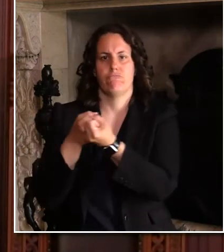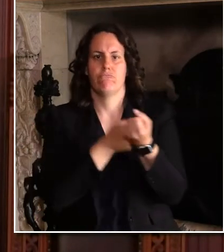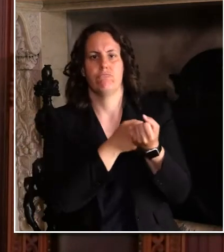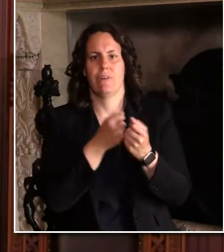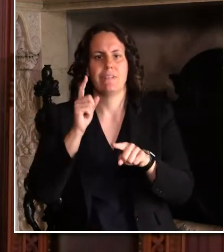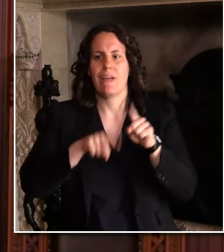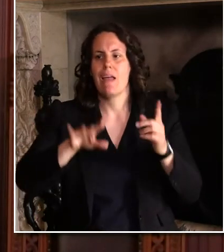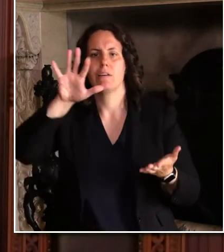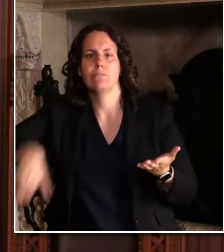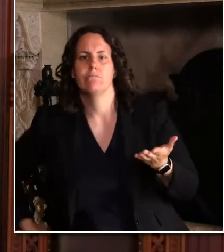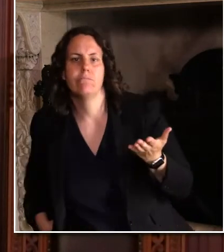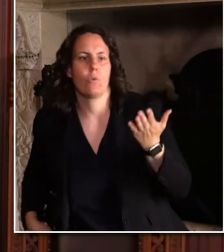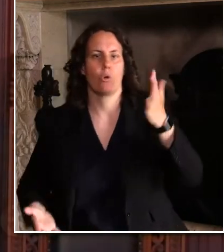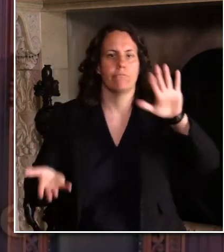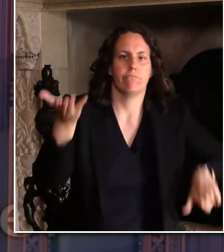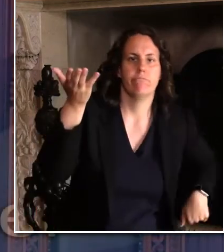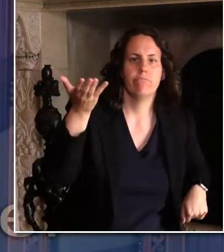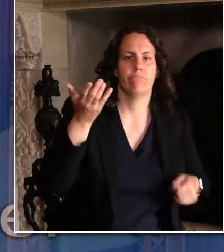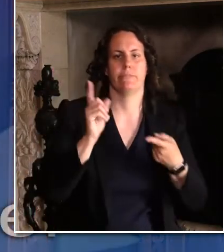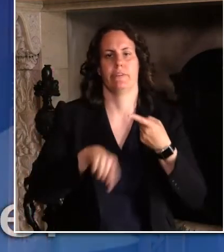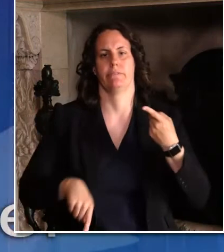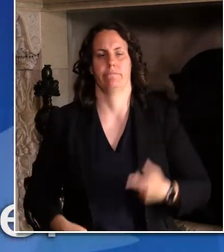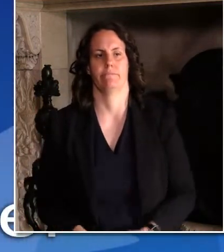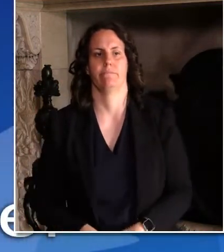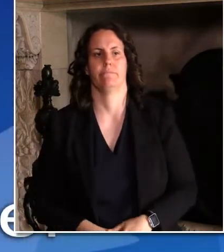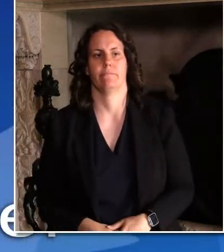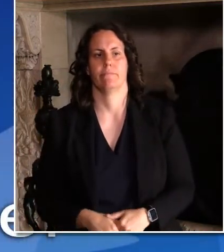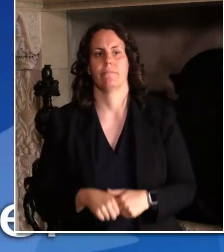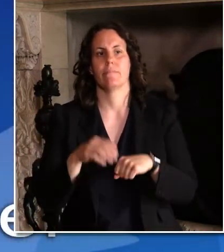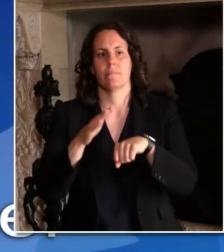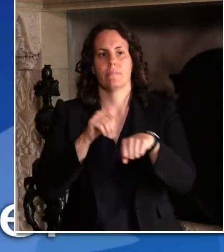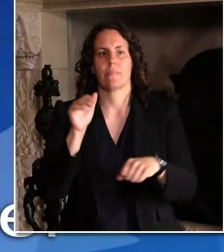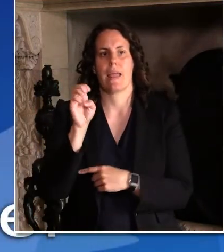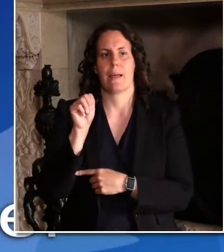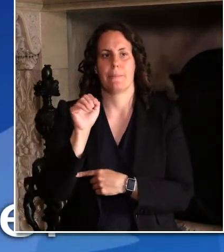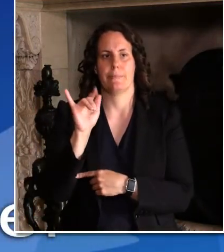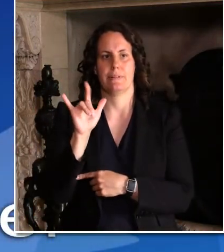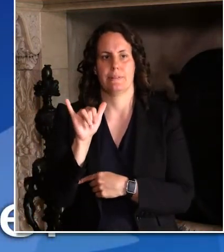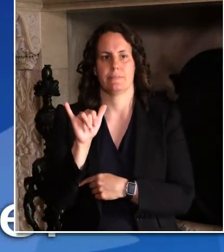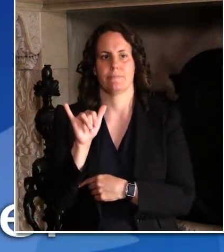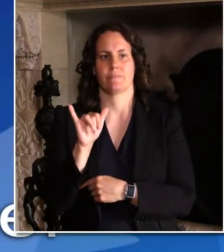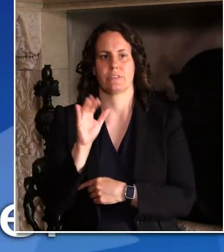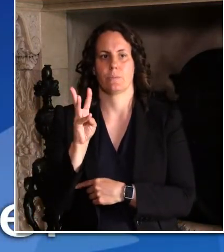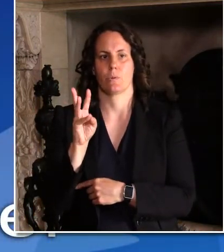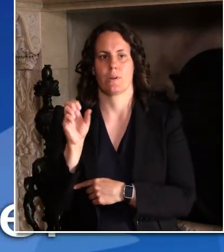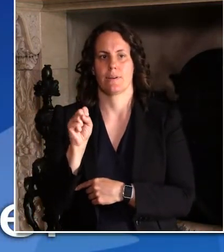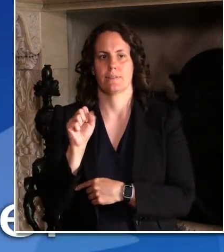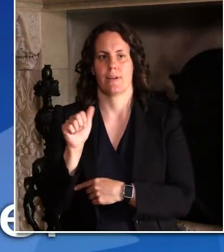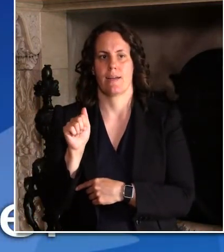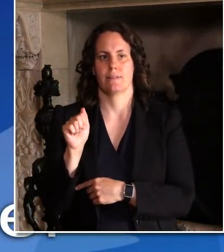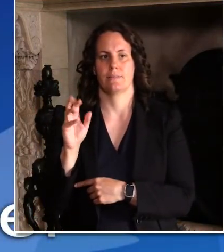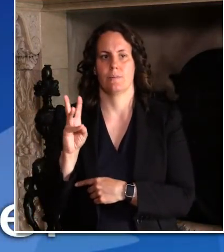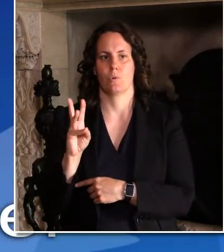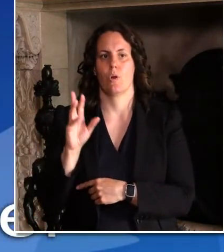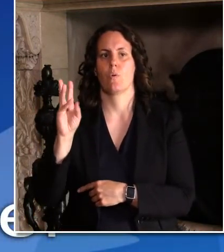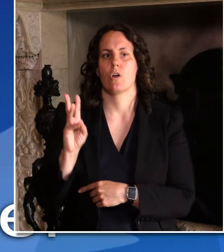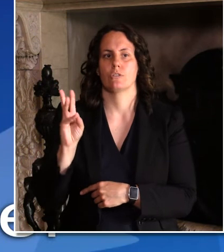well. Thank you, Melanie. Now to Emily Davies from WSAW-TV in Wausau.